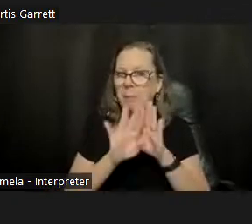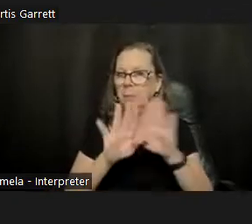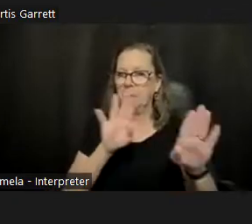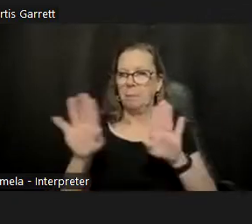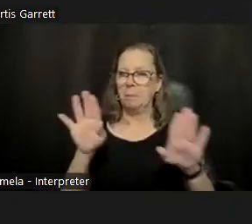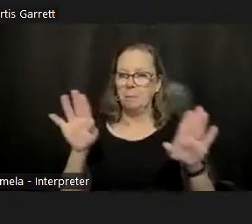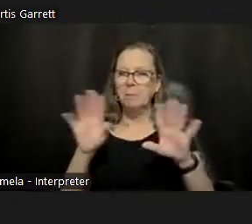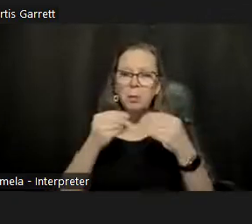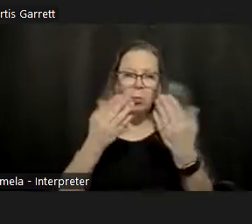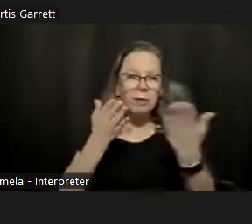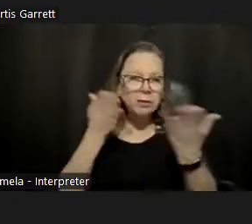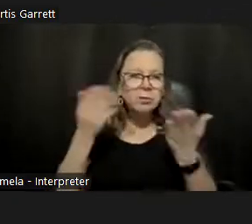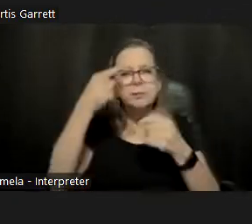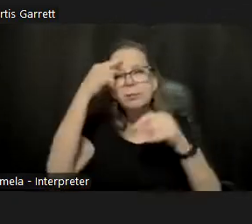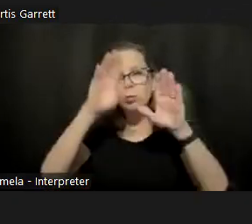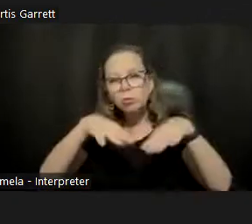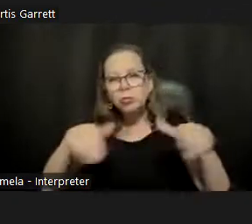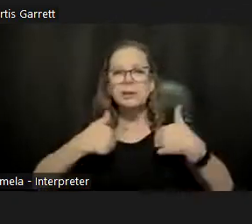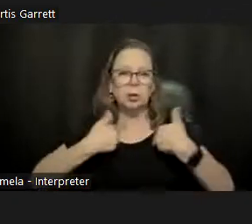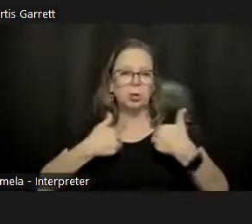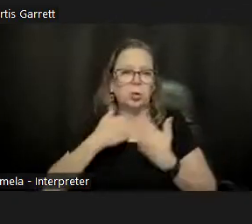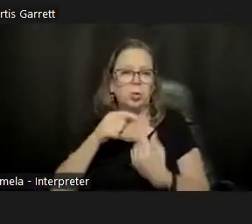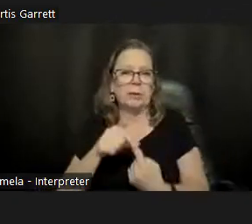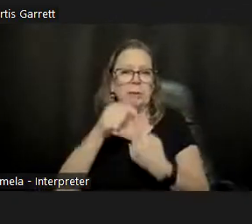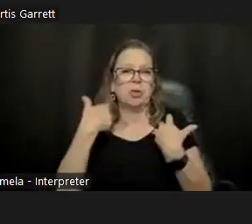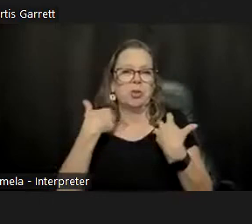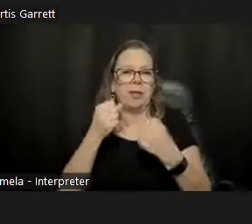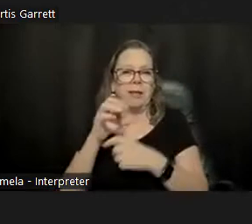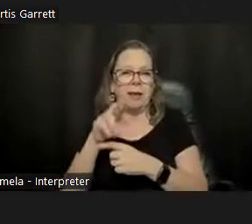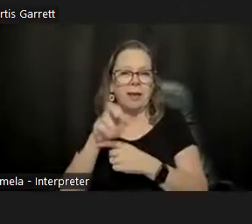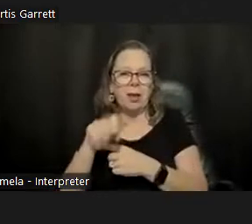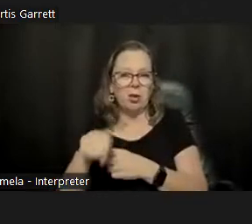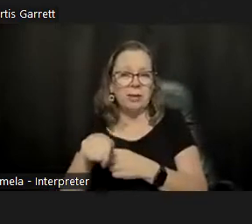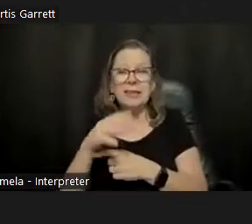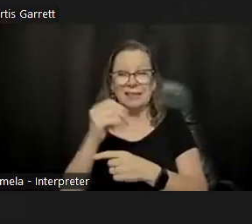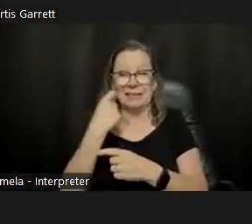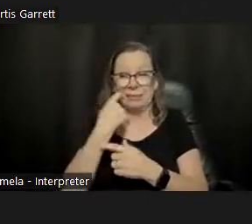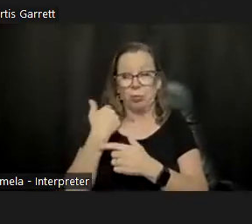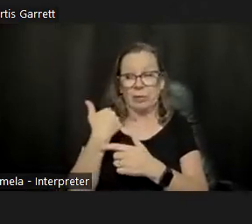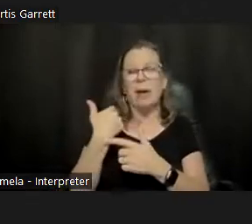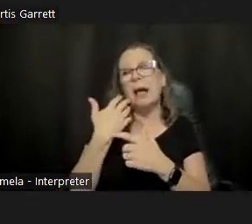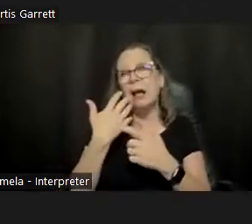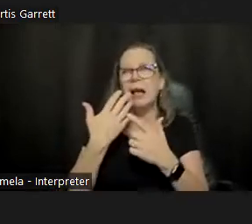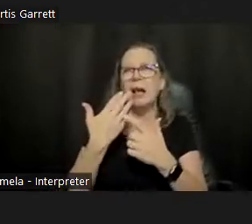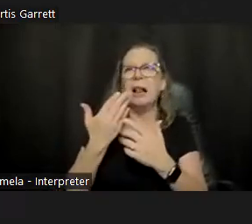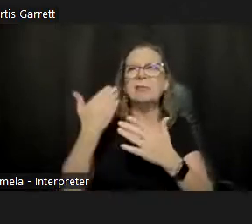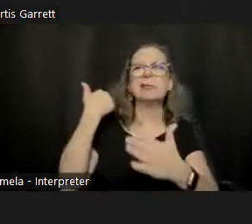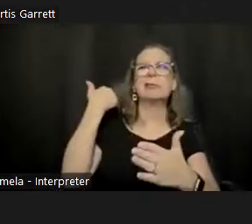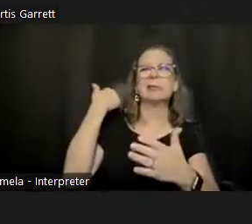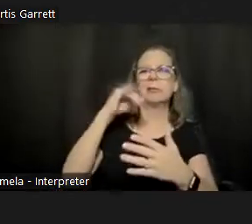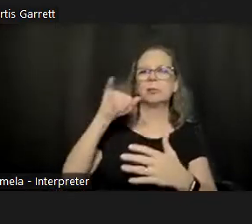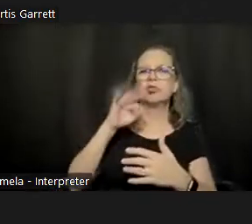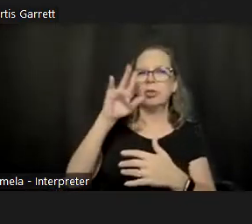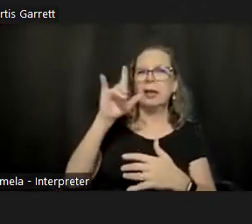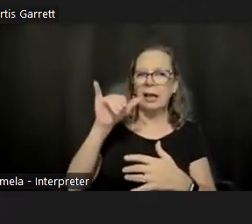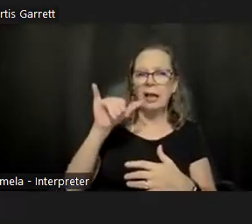to provide services for children and youth with special healthcare needs. And recently, well, not too recently, but back in July,